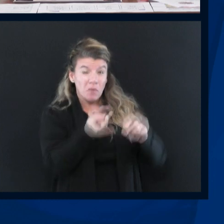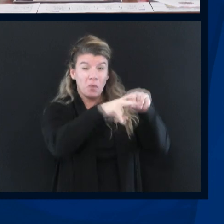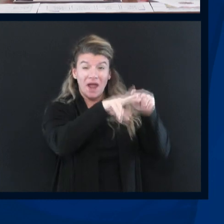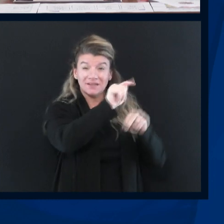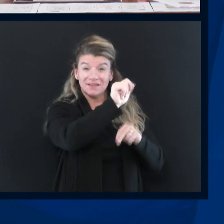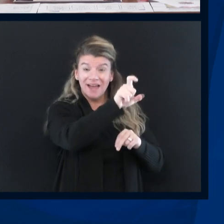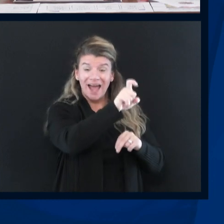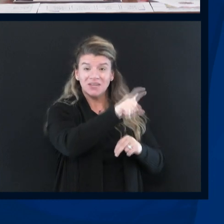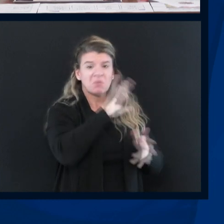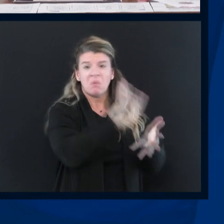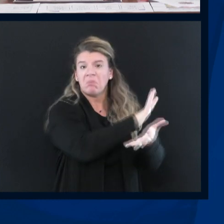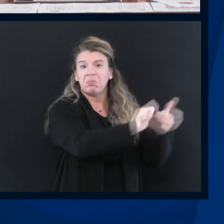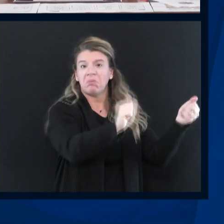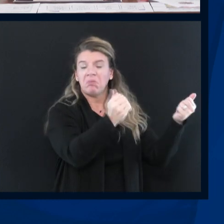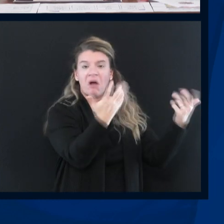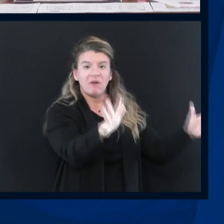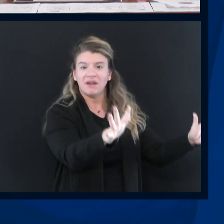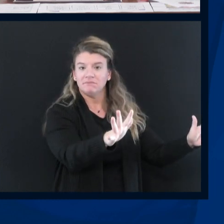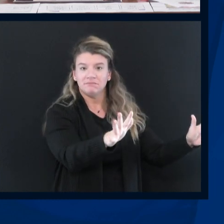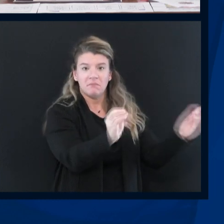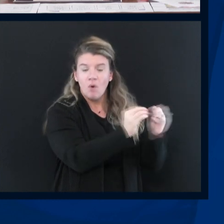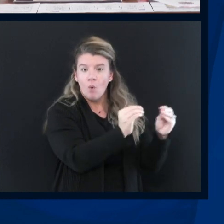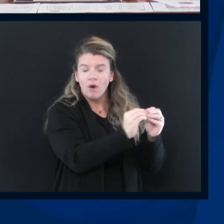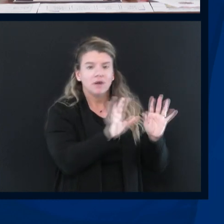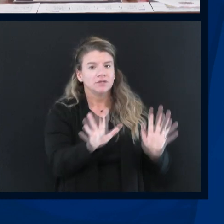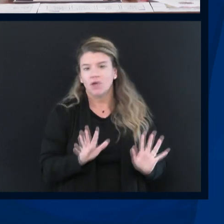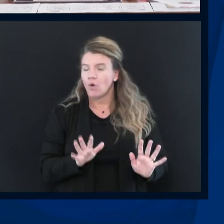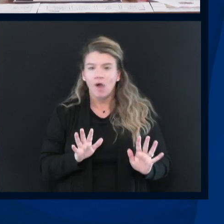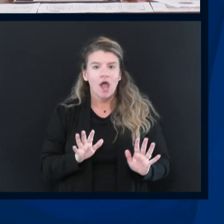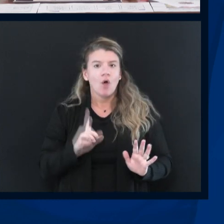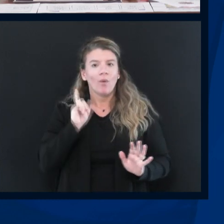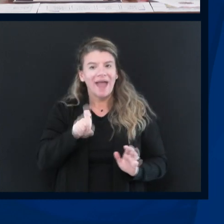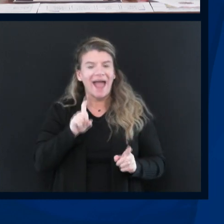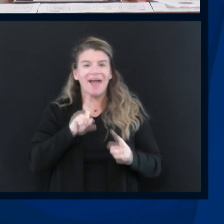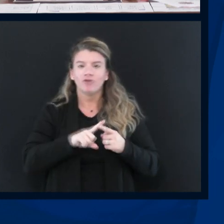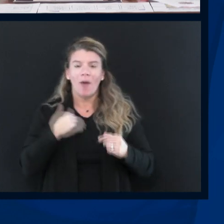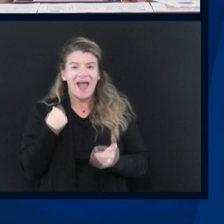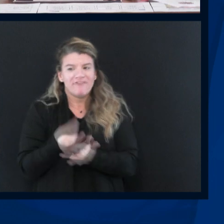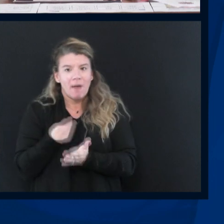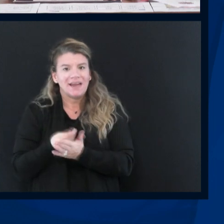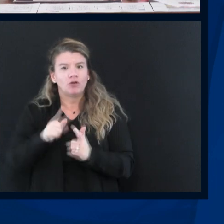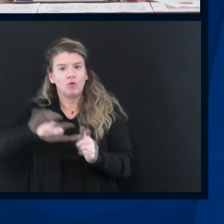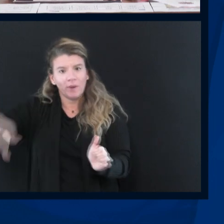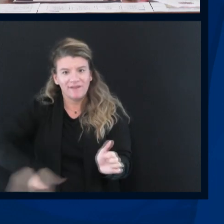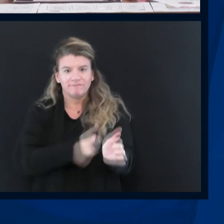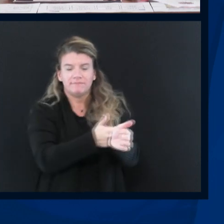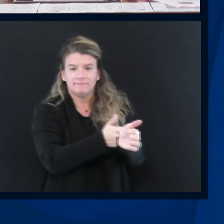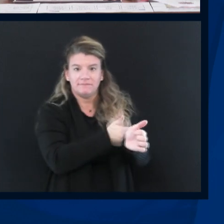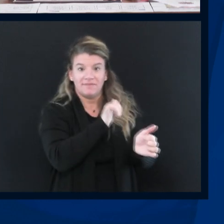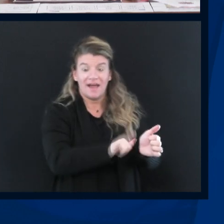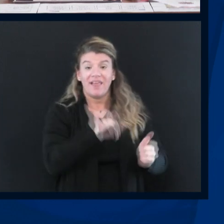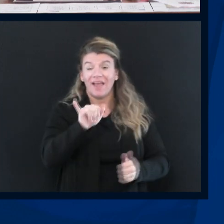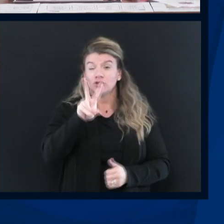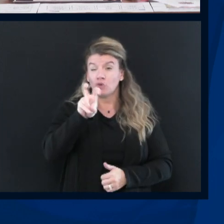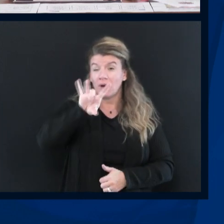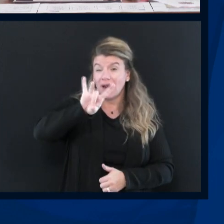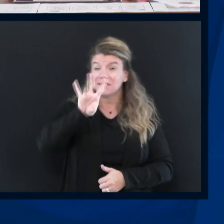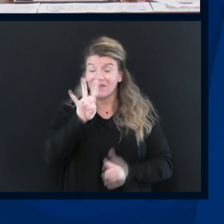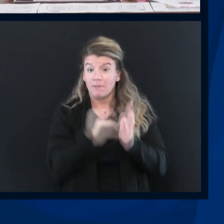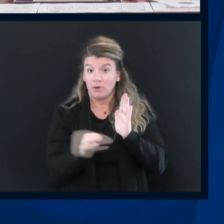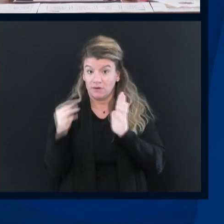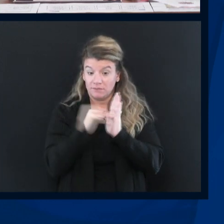more. So we've got to reimburse the fund. That's $287 million of these CARES